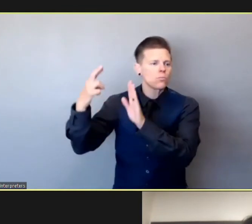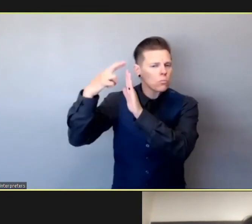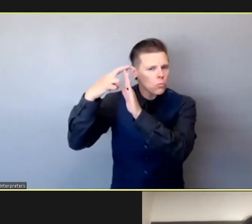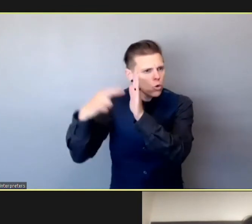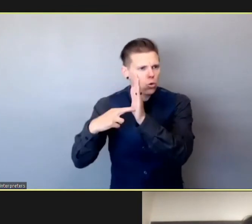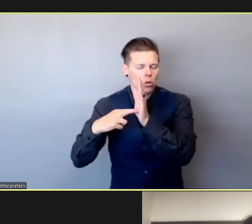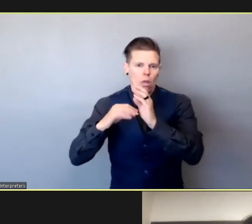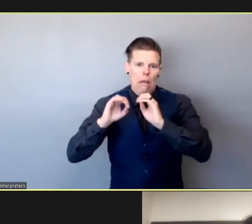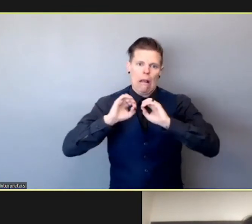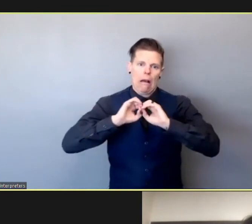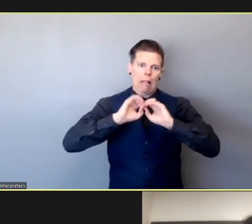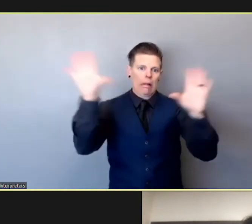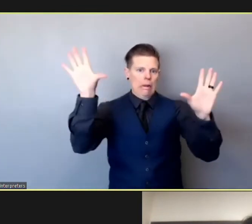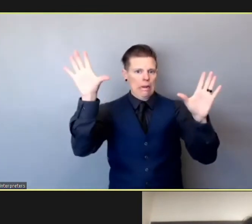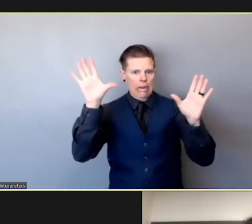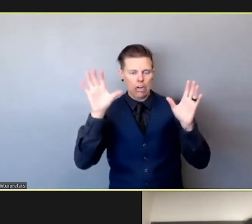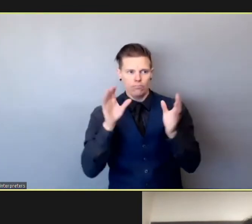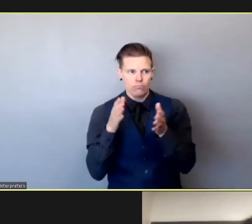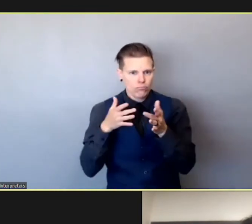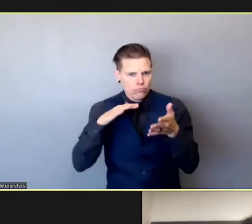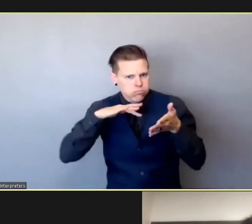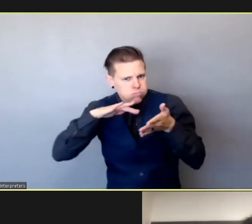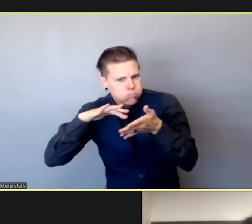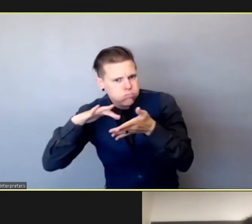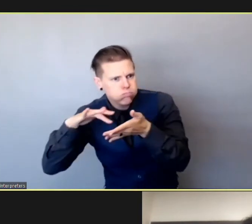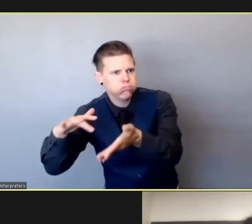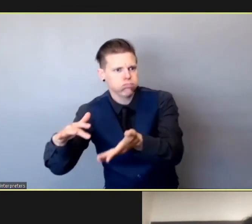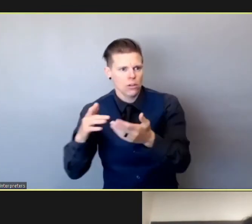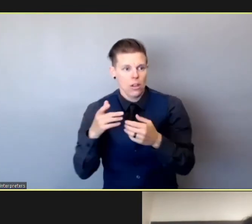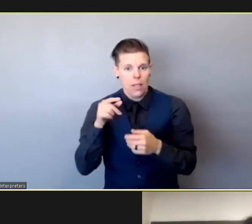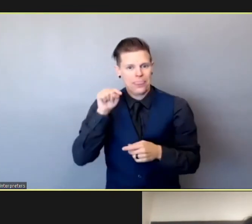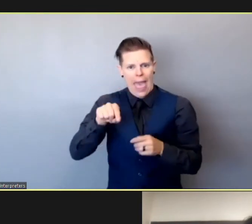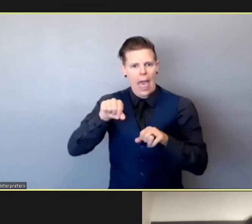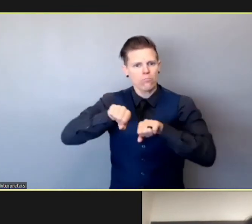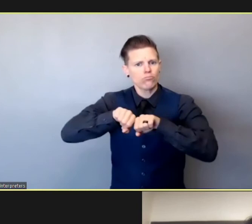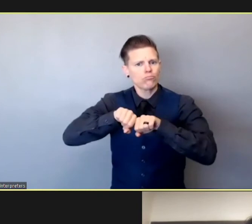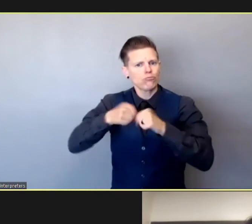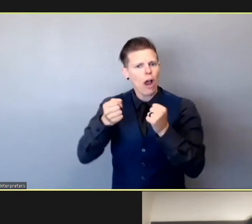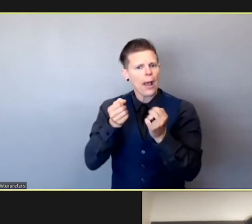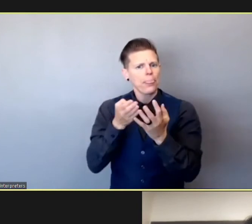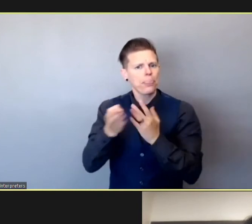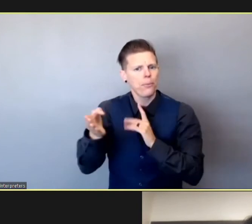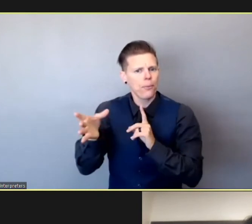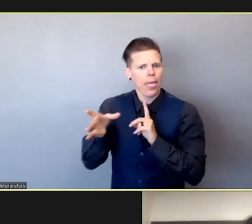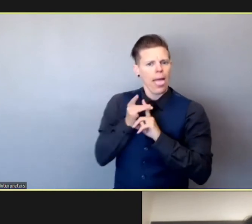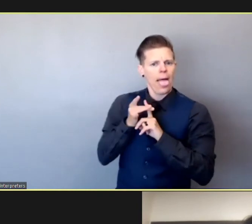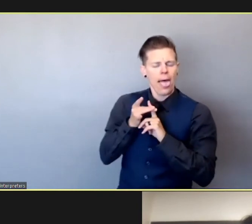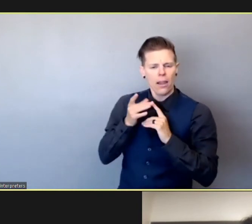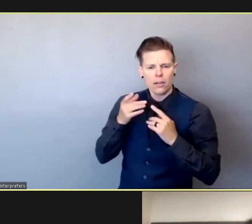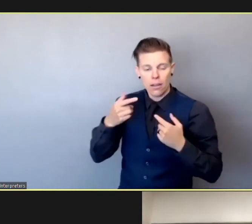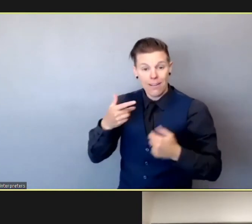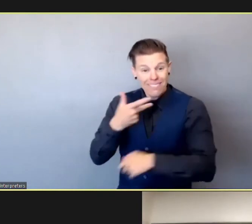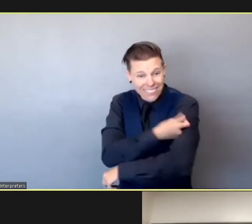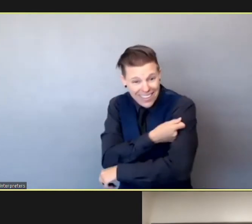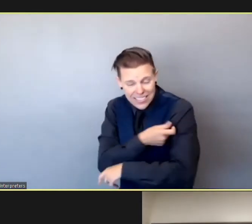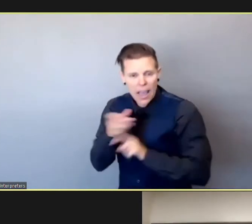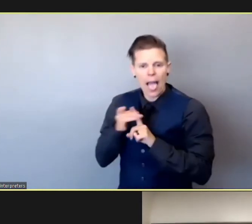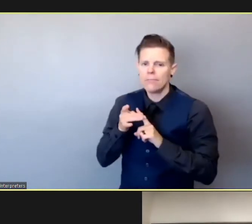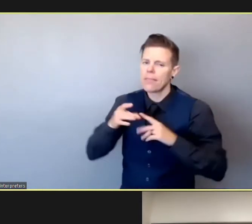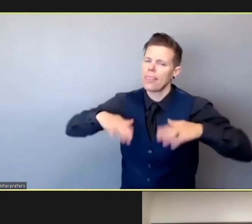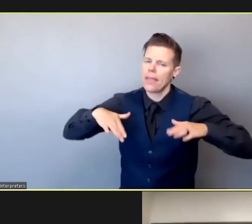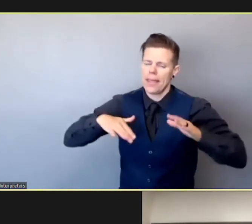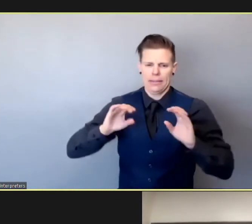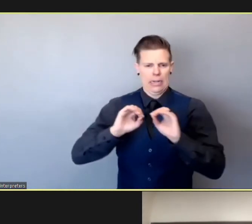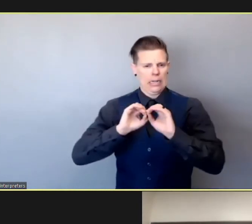study vaccine breakthrough cases. And so the CDC is mainly